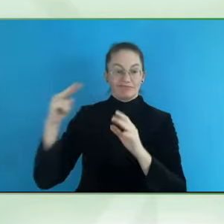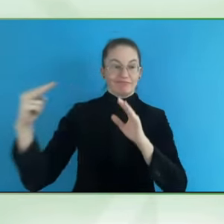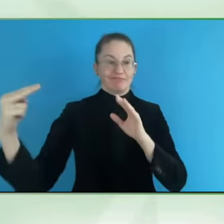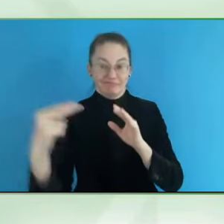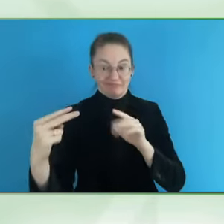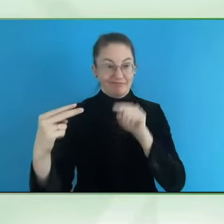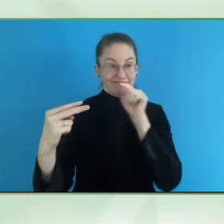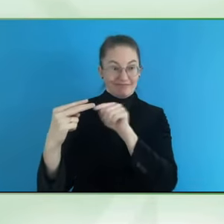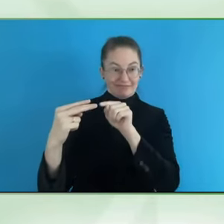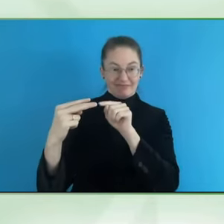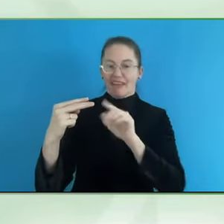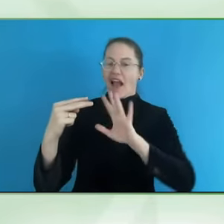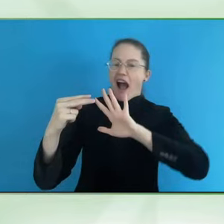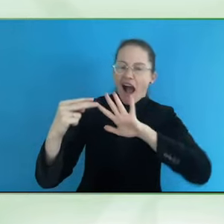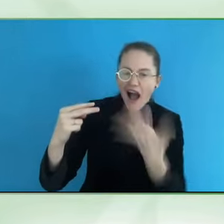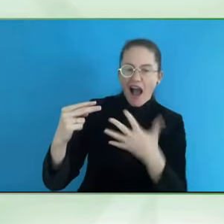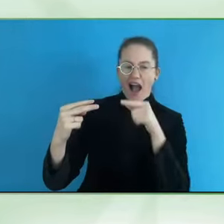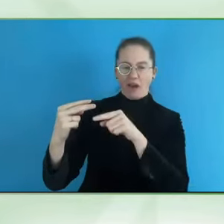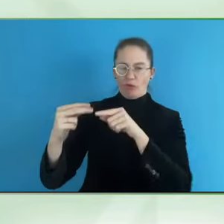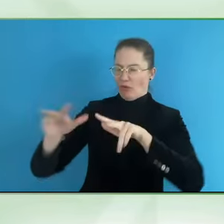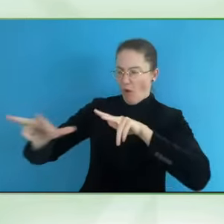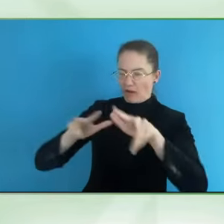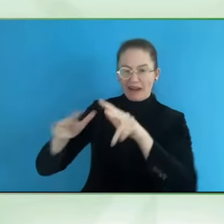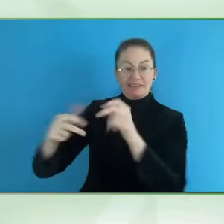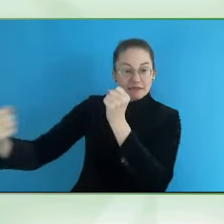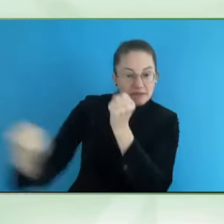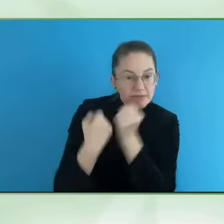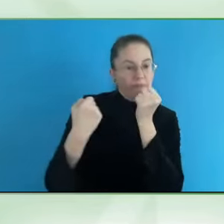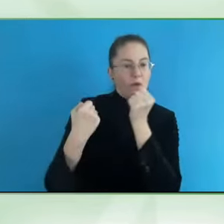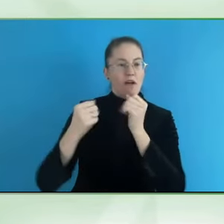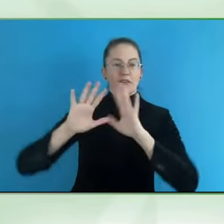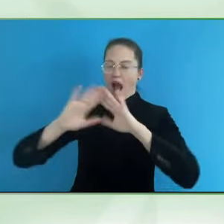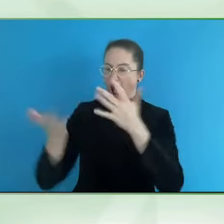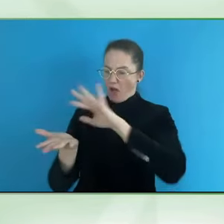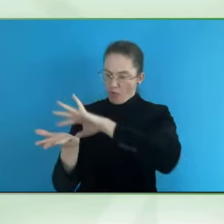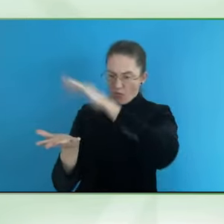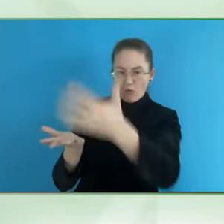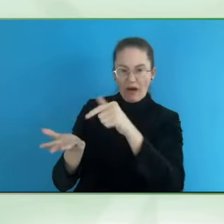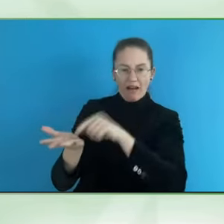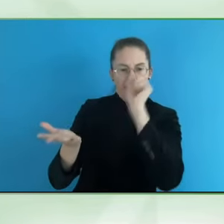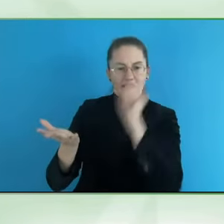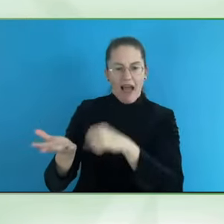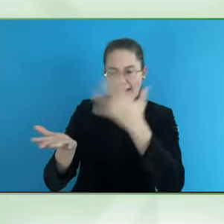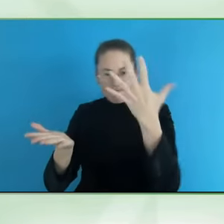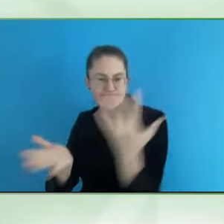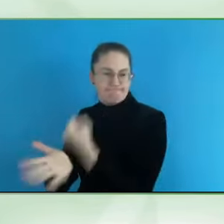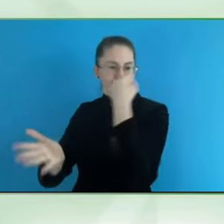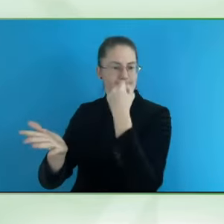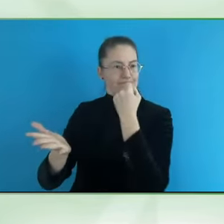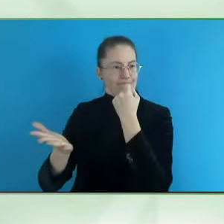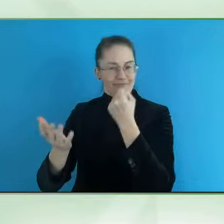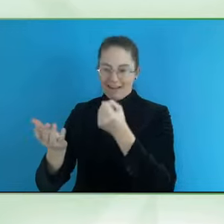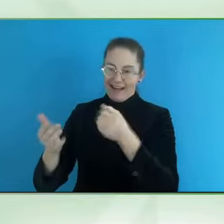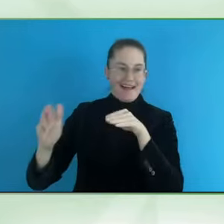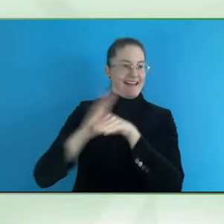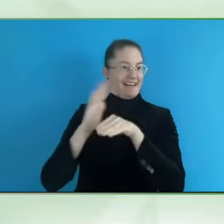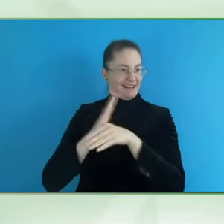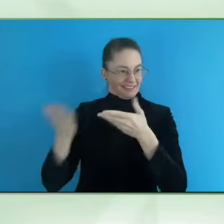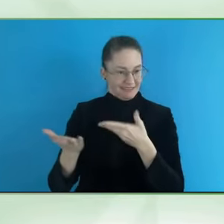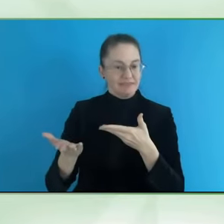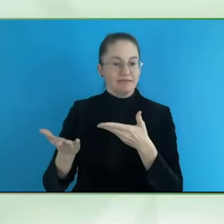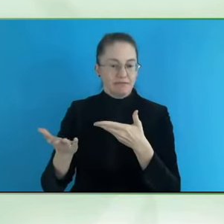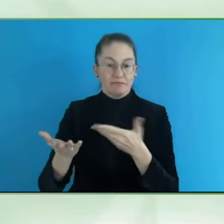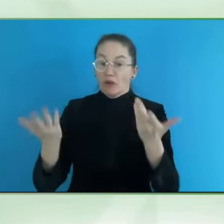resources. And there are many different models in different countries, and then we haven't really touched on this today, but about